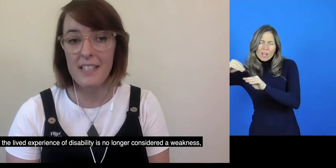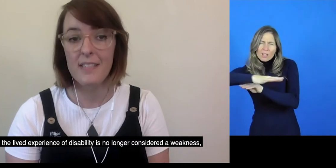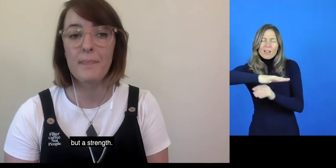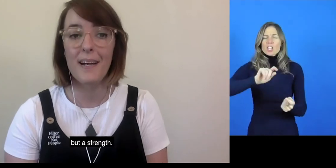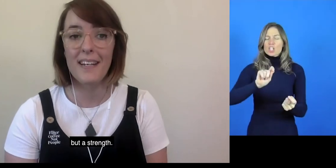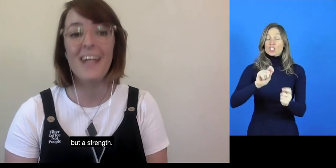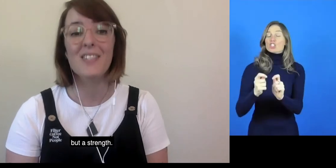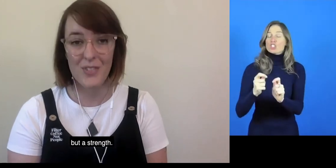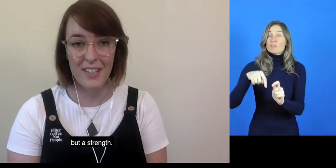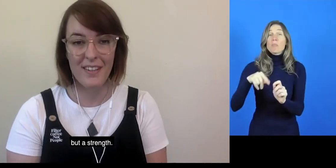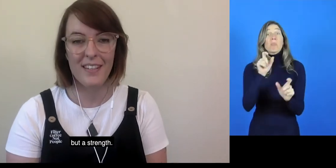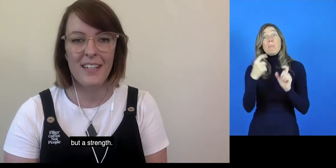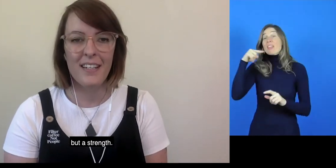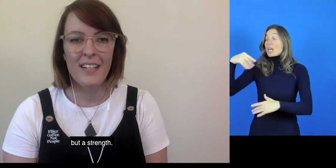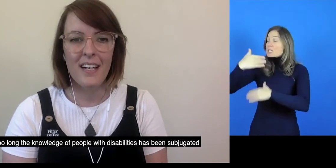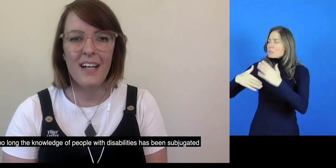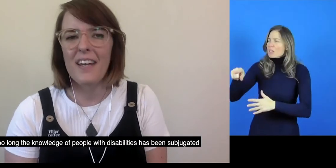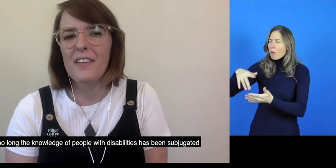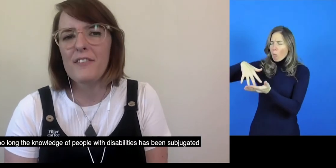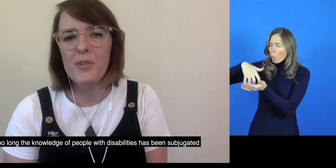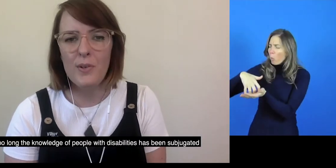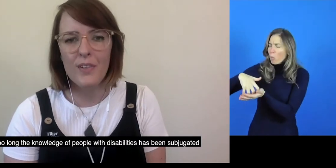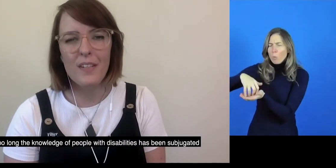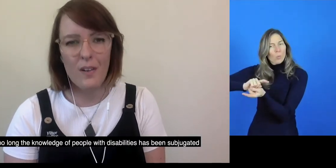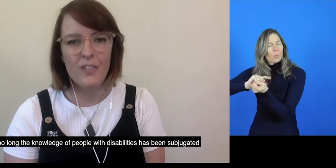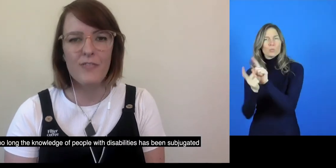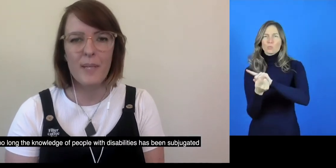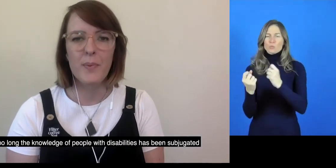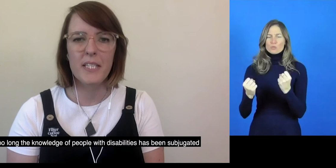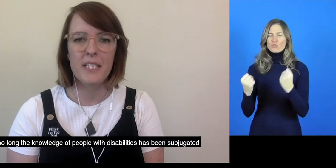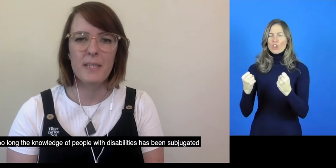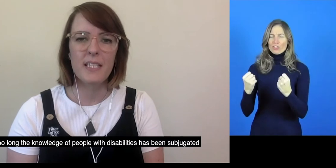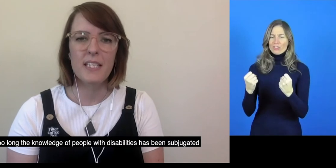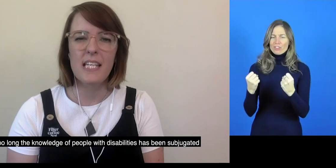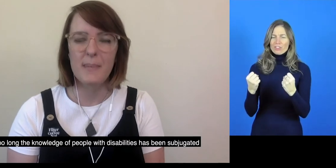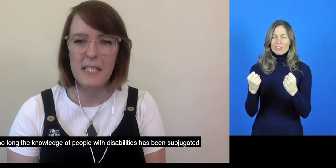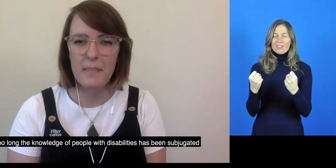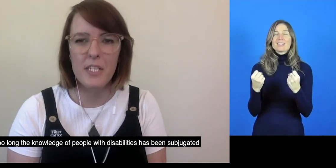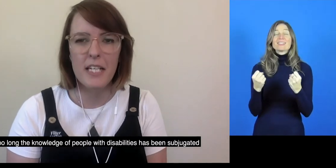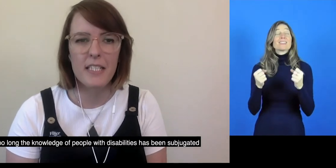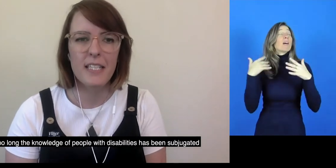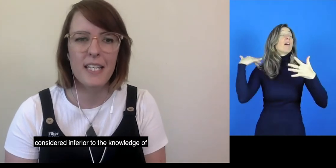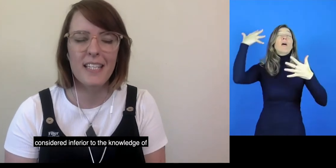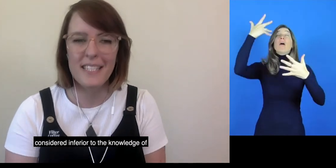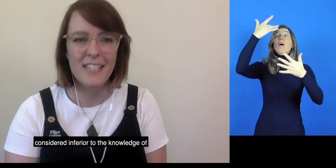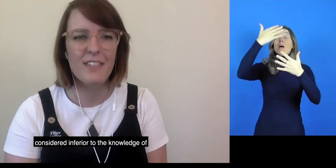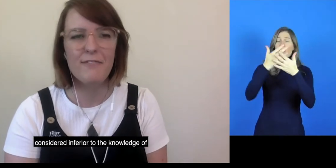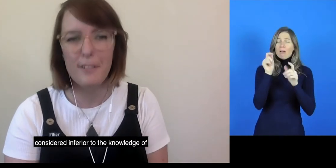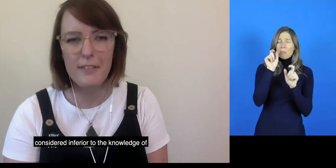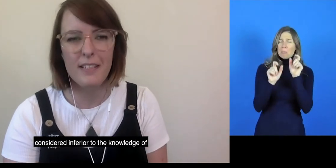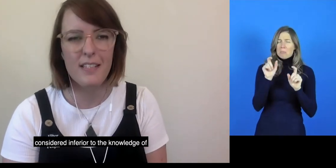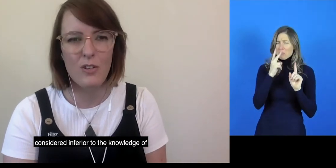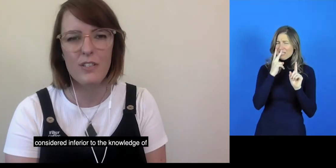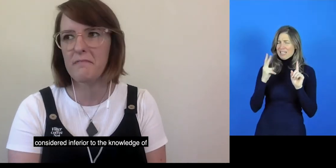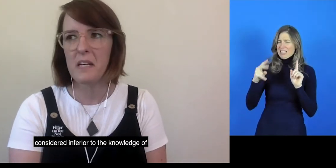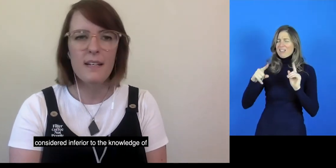weakness, but a strength. I think for too long, the knowledge of people with disabilities has been subjugated and considered